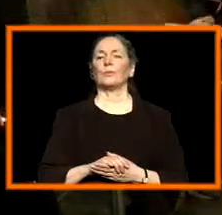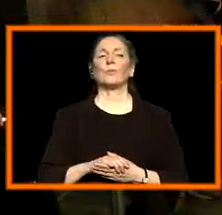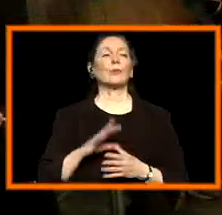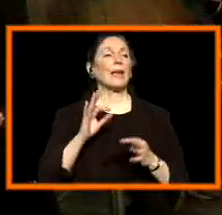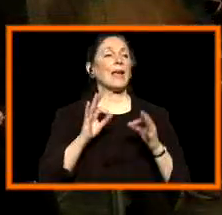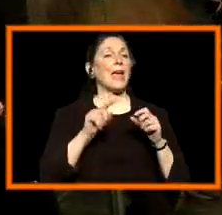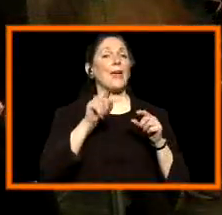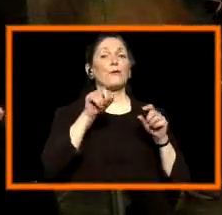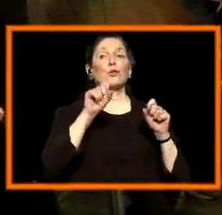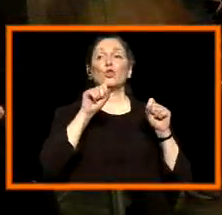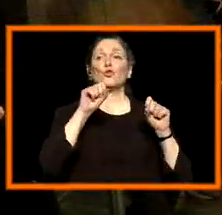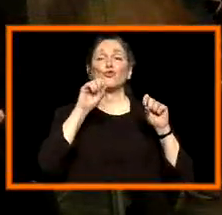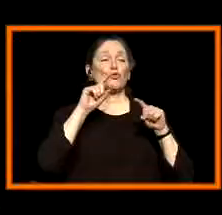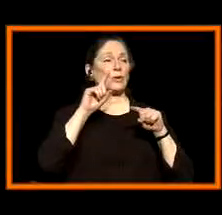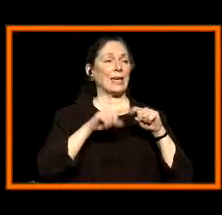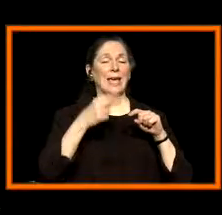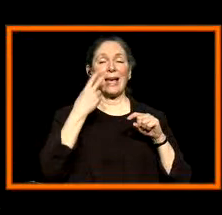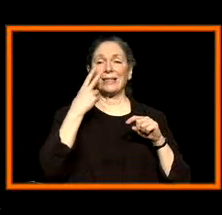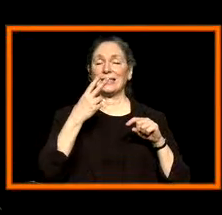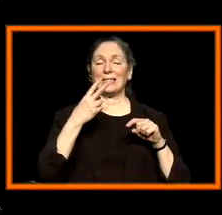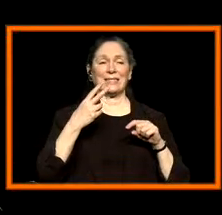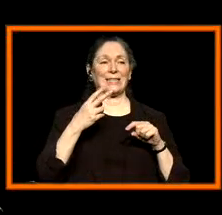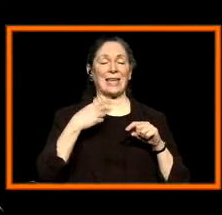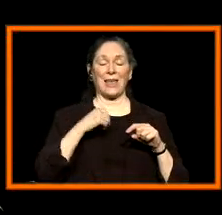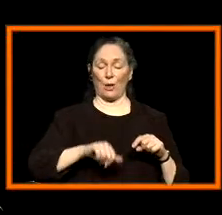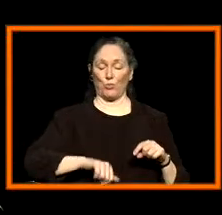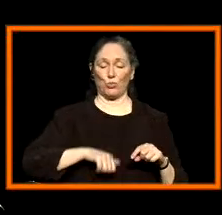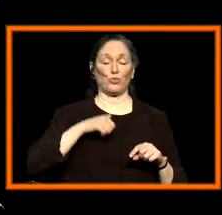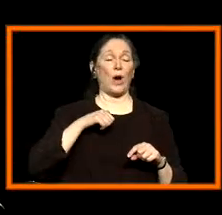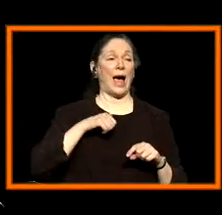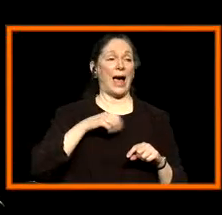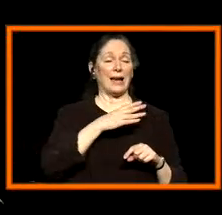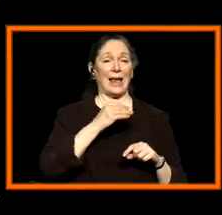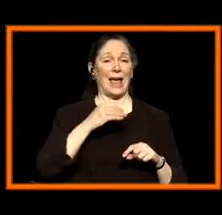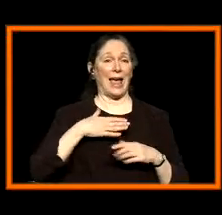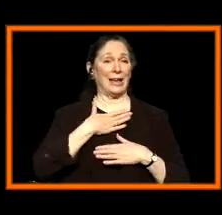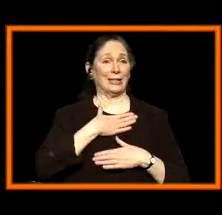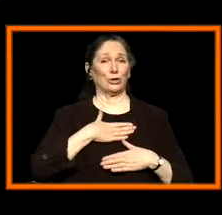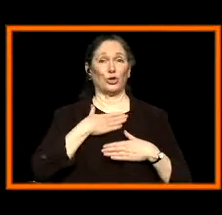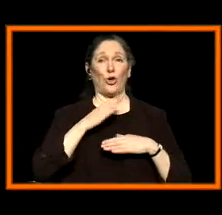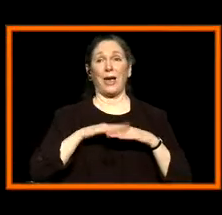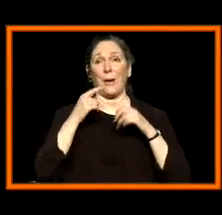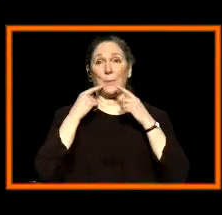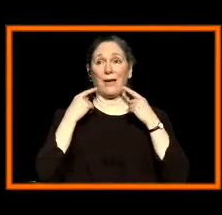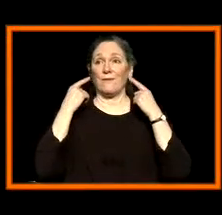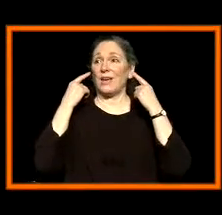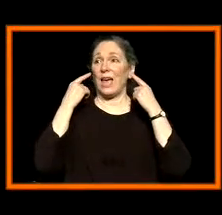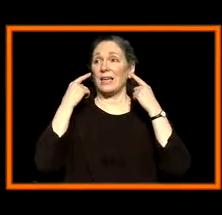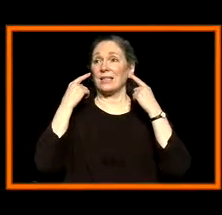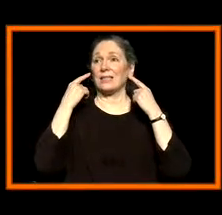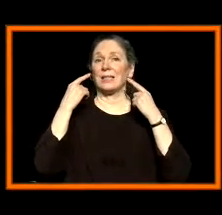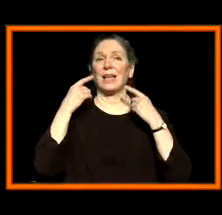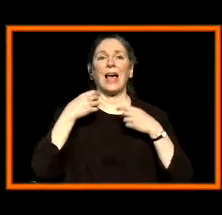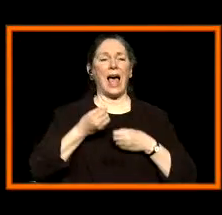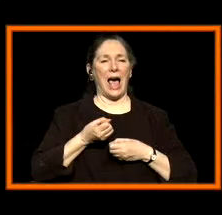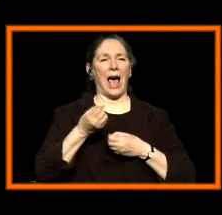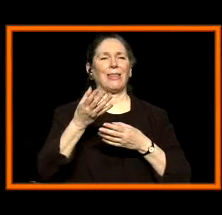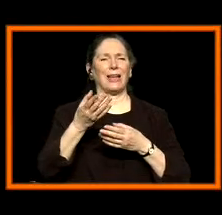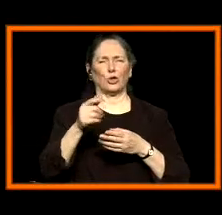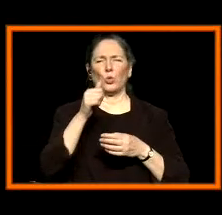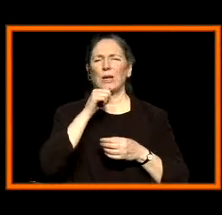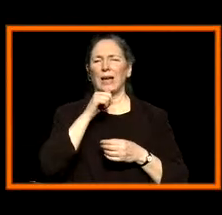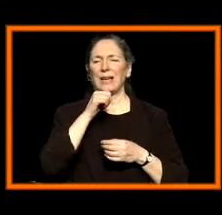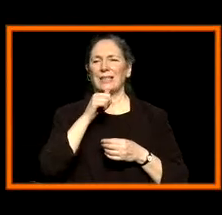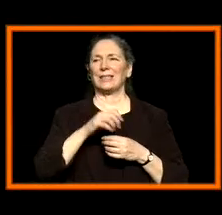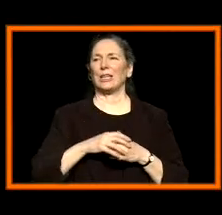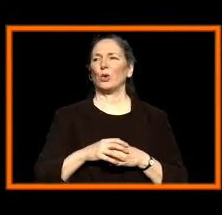If you can't see the sheer pride and joy on my face, I'll let you in on a